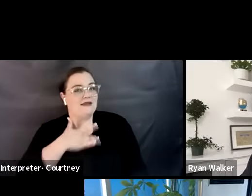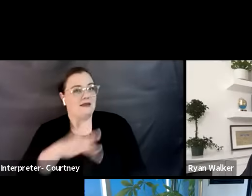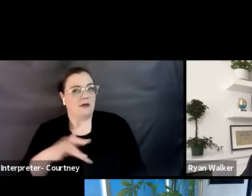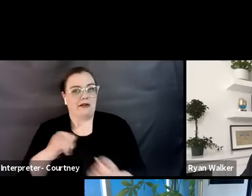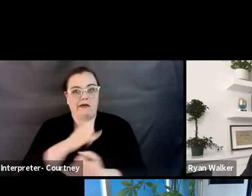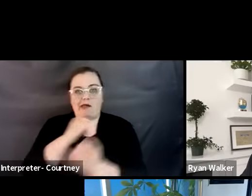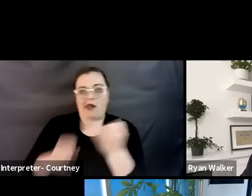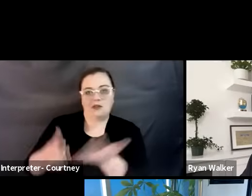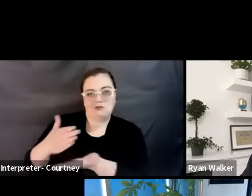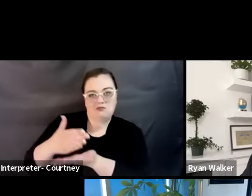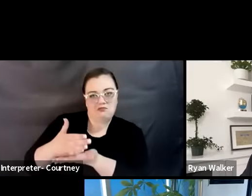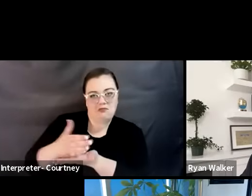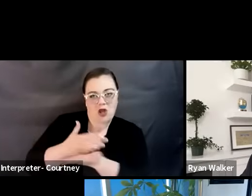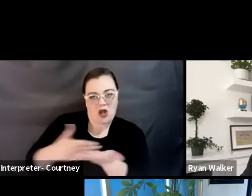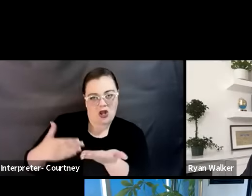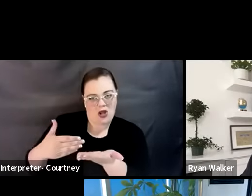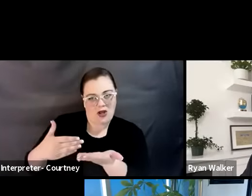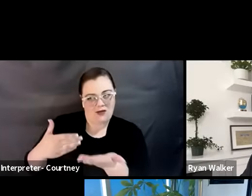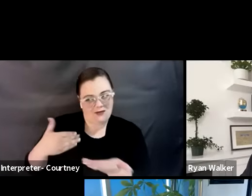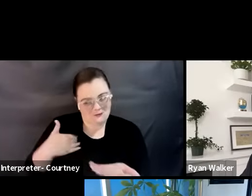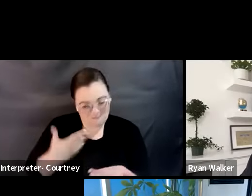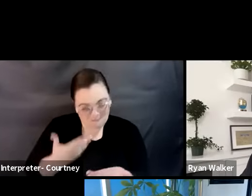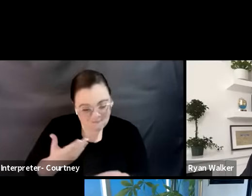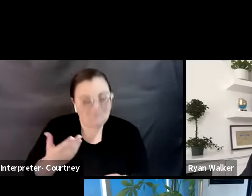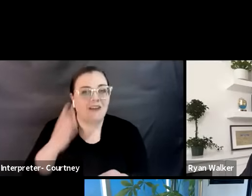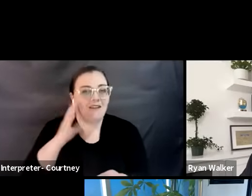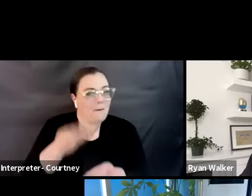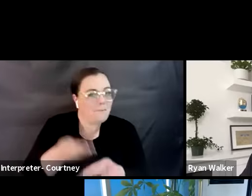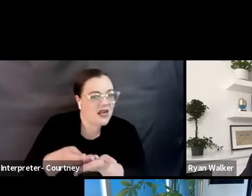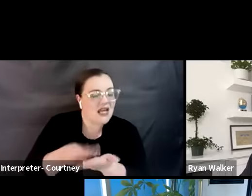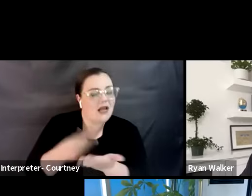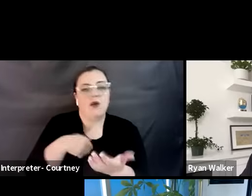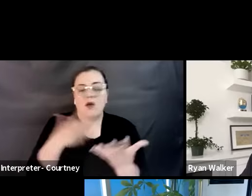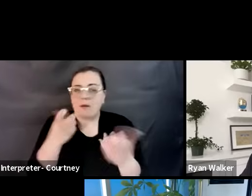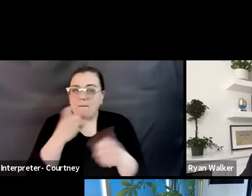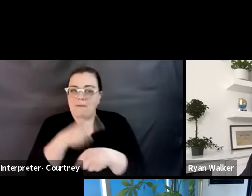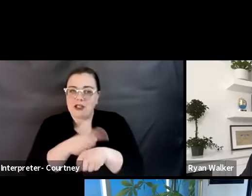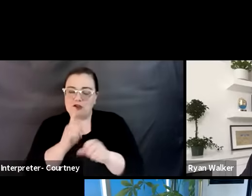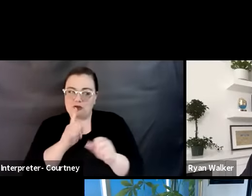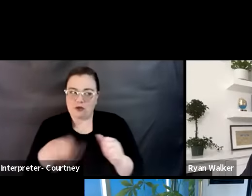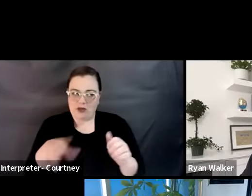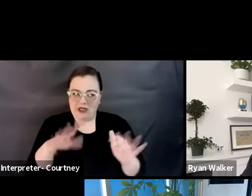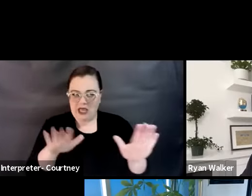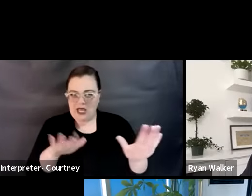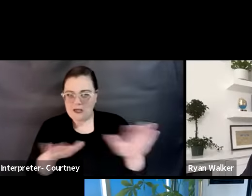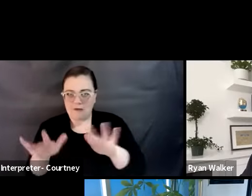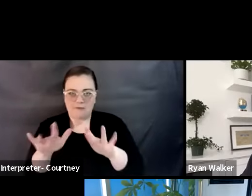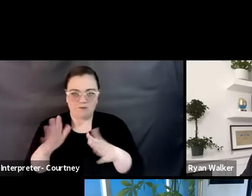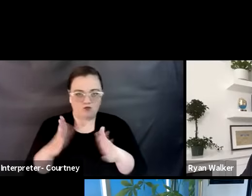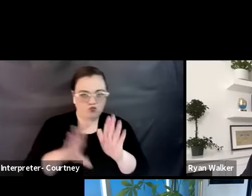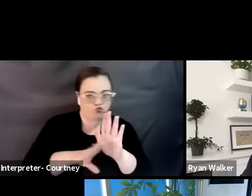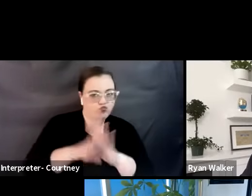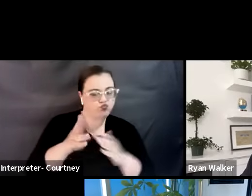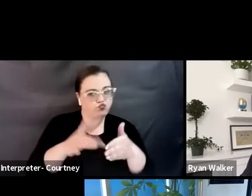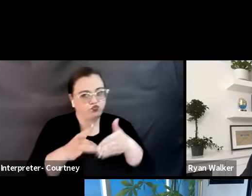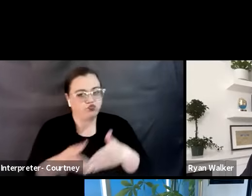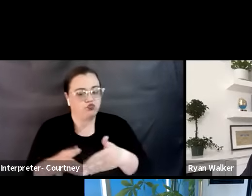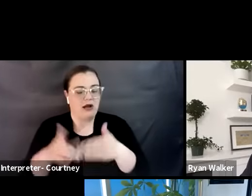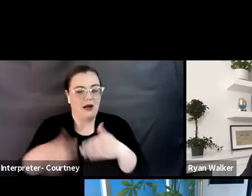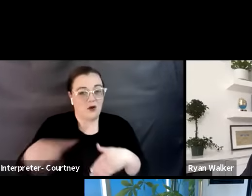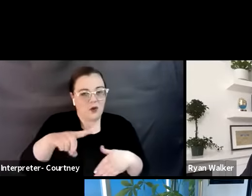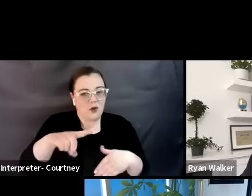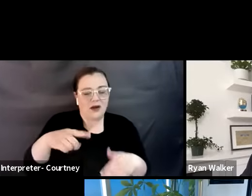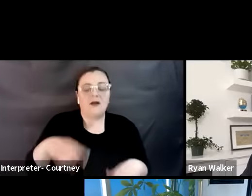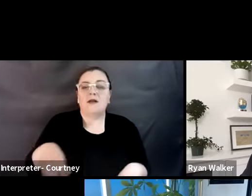we want to make sure that we can move the needle for you. We're that check, that monthly retainer that's going out every month. We need to make sure that you are